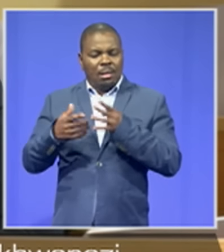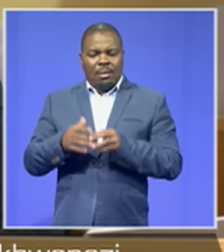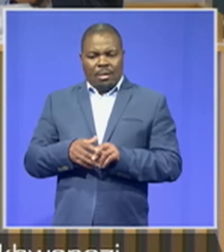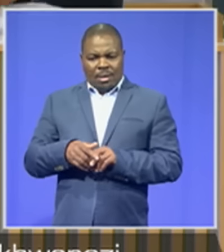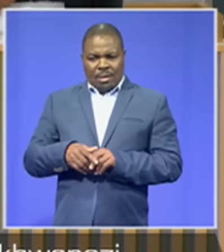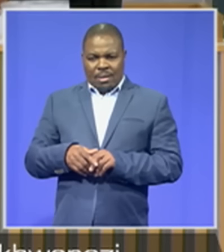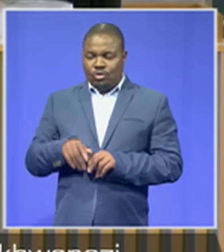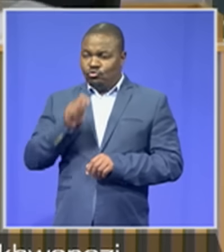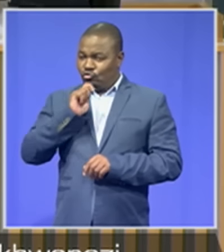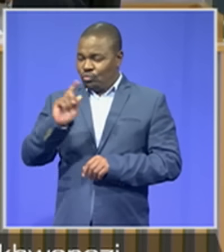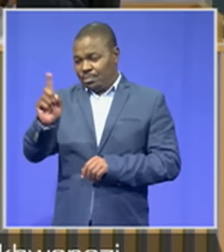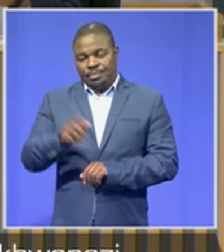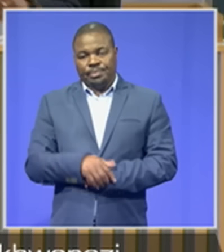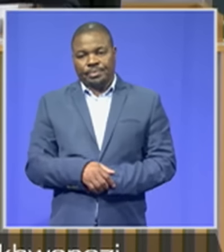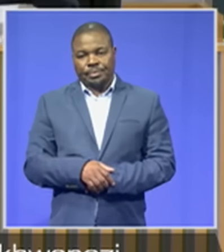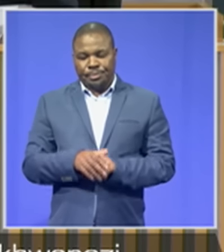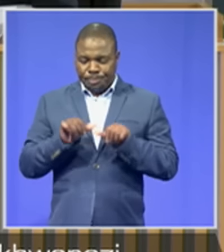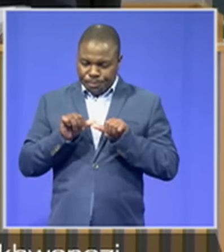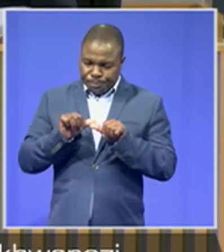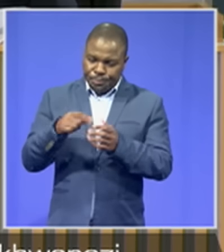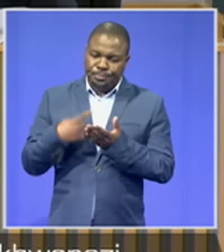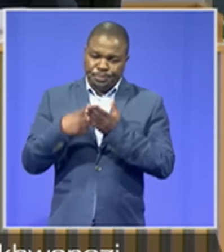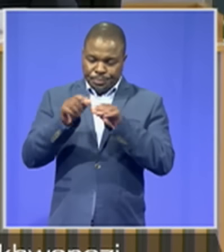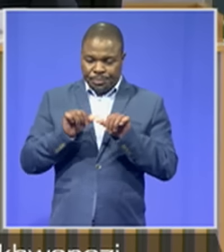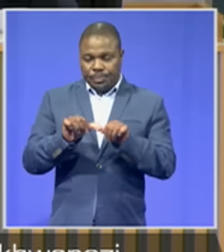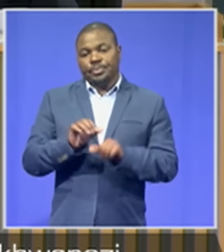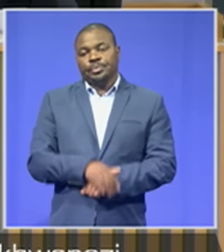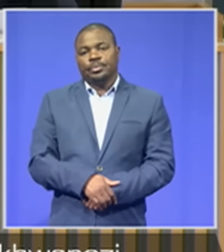media. Ditherisano di tswela pele.